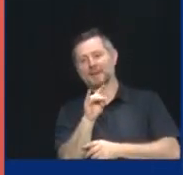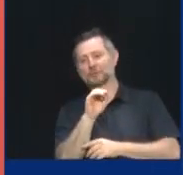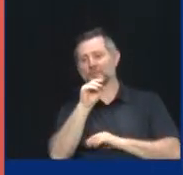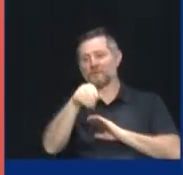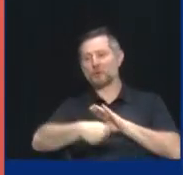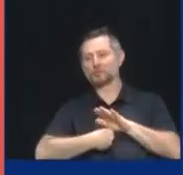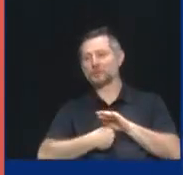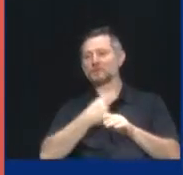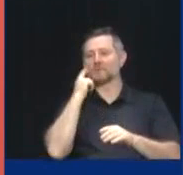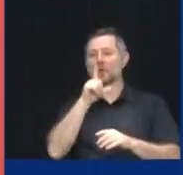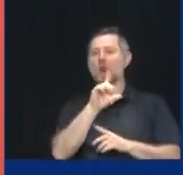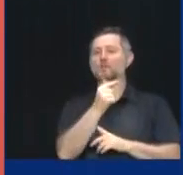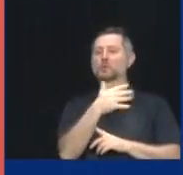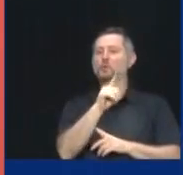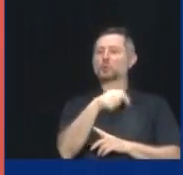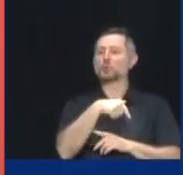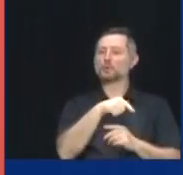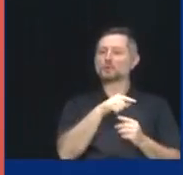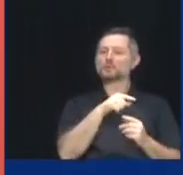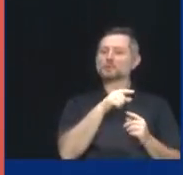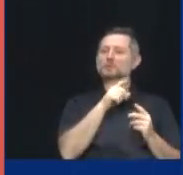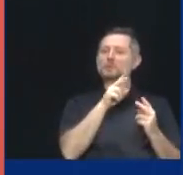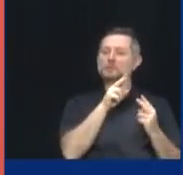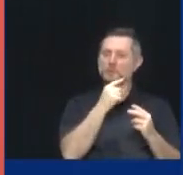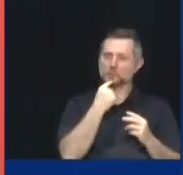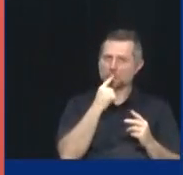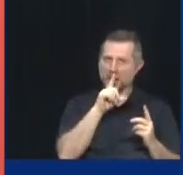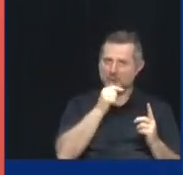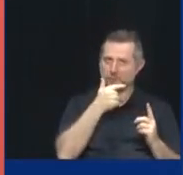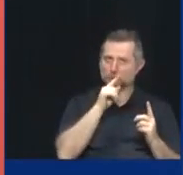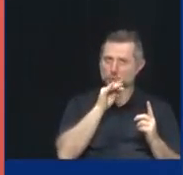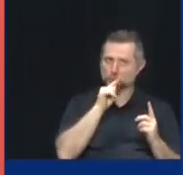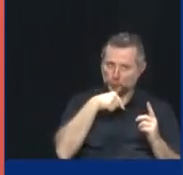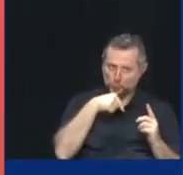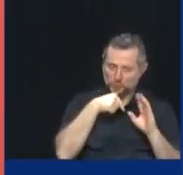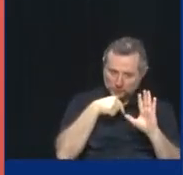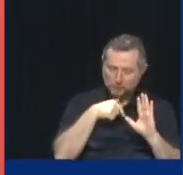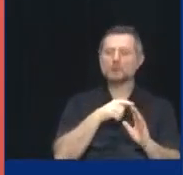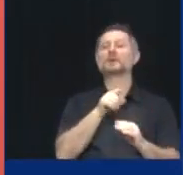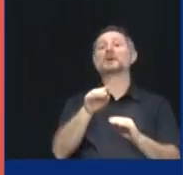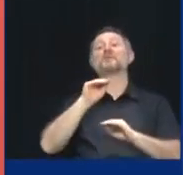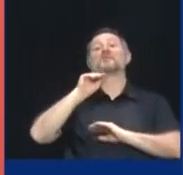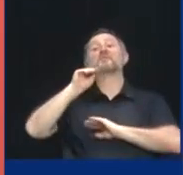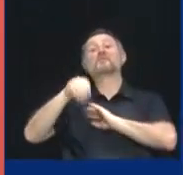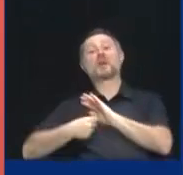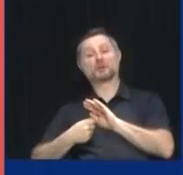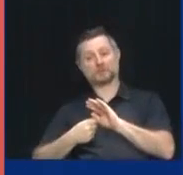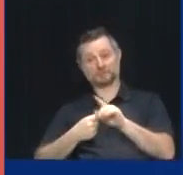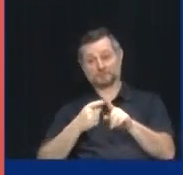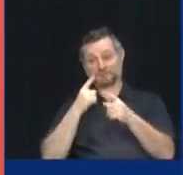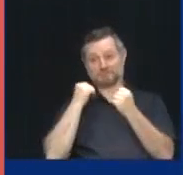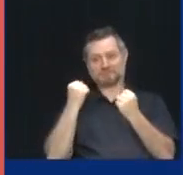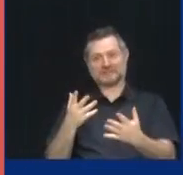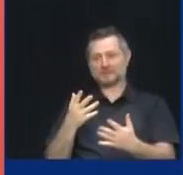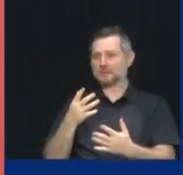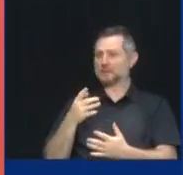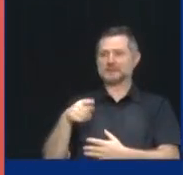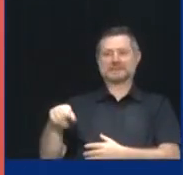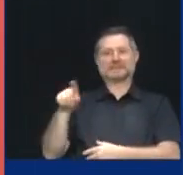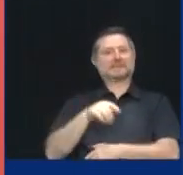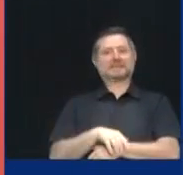LGBTQ couples. And then, after much opposition, and with the great